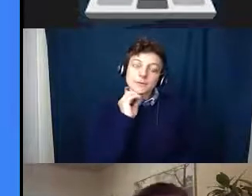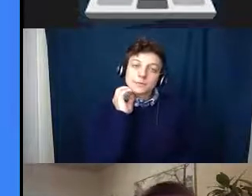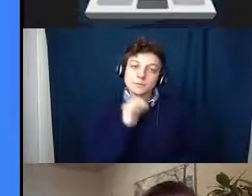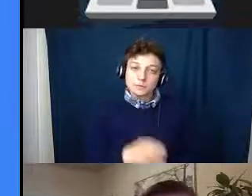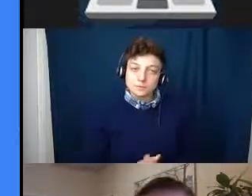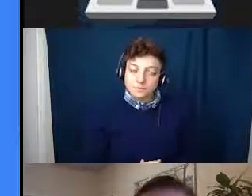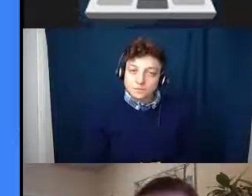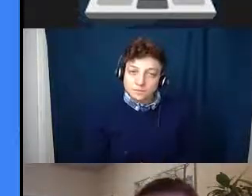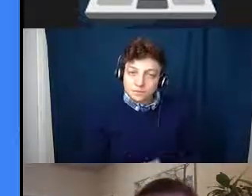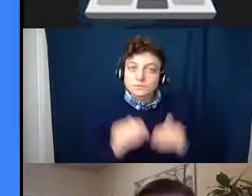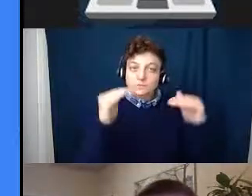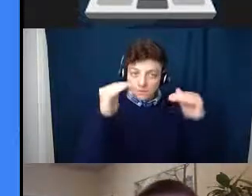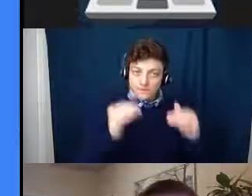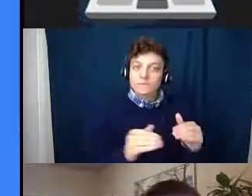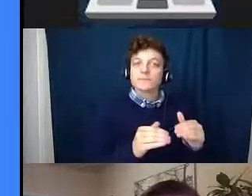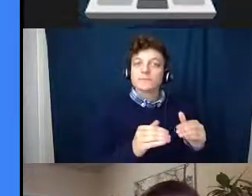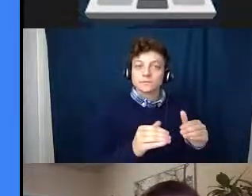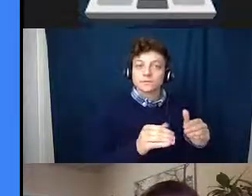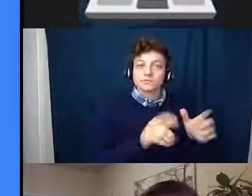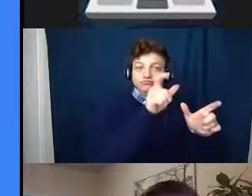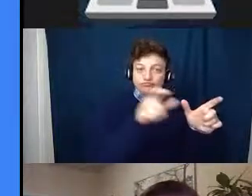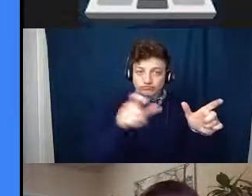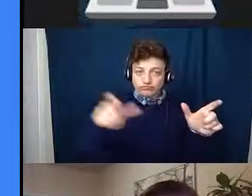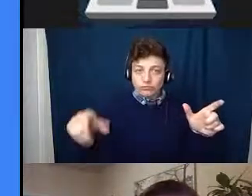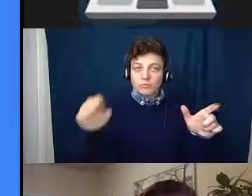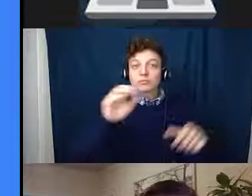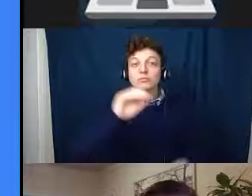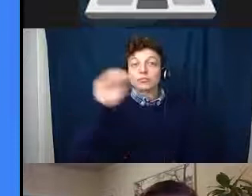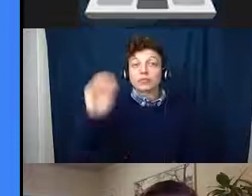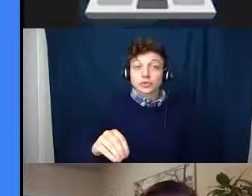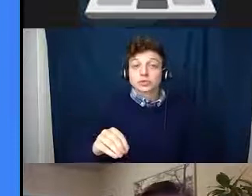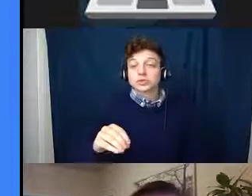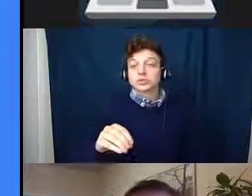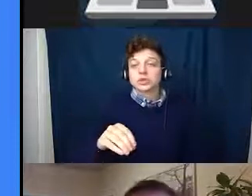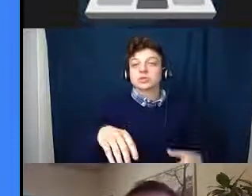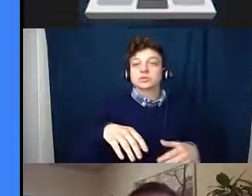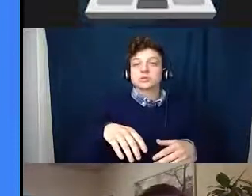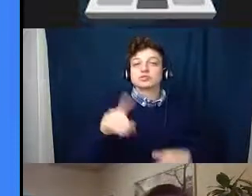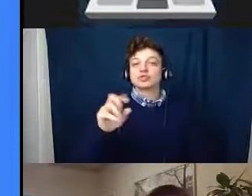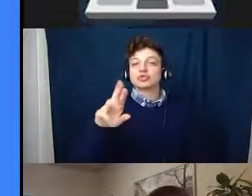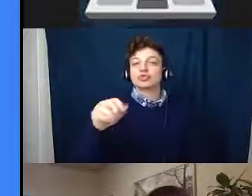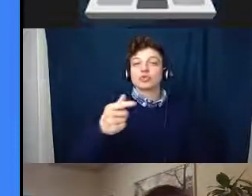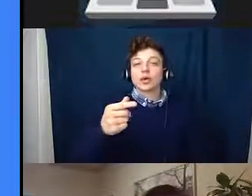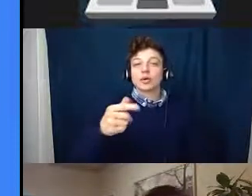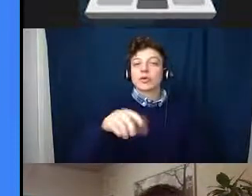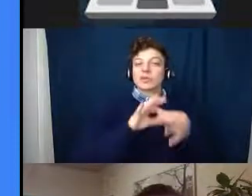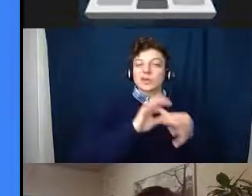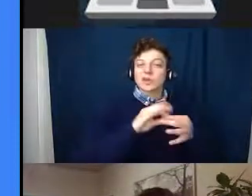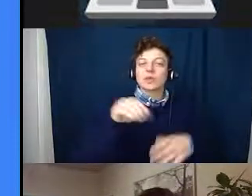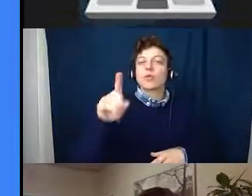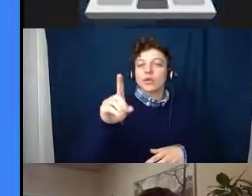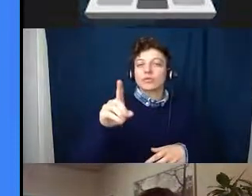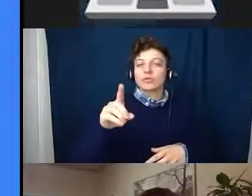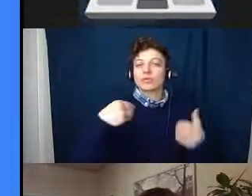And so the second graph we'll look at here is the percentage of drug overdose deaths with fentanyl present. And this is stratified by 3 different groups. So it's